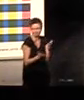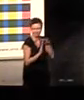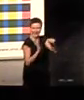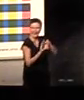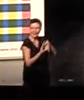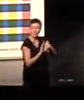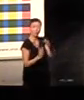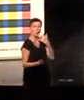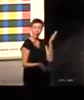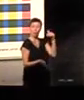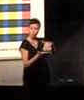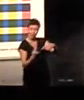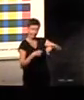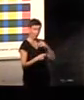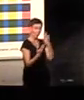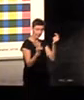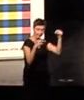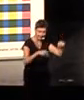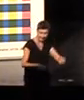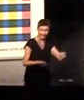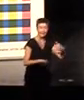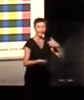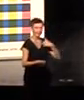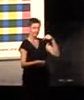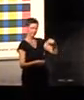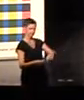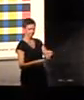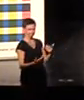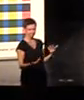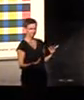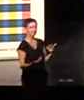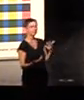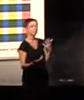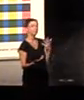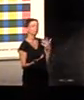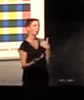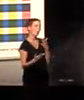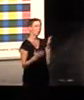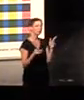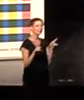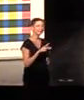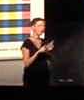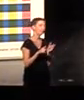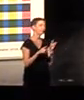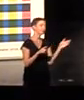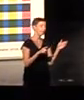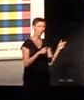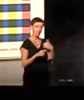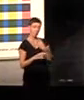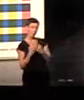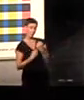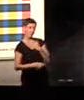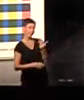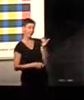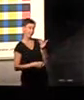wright en was een wild en molenbeek why go every day nou met natte super brother one of the nineteenth kom